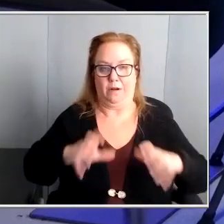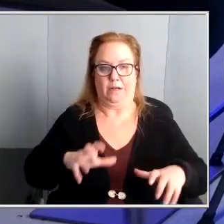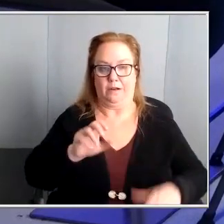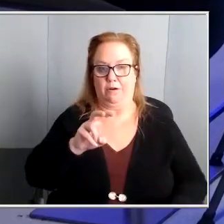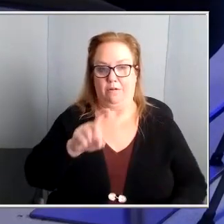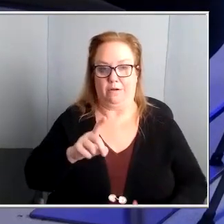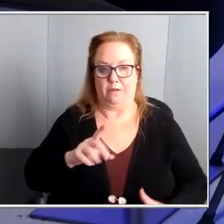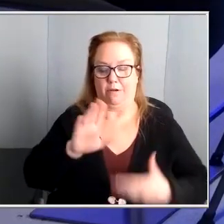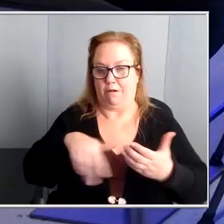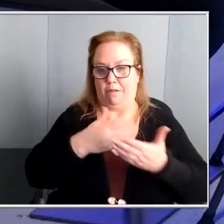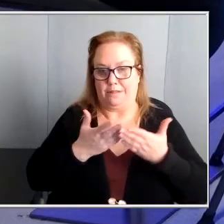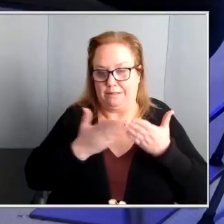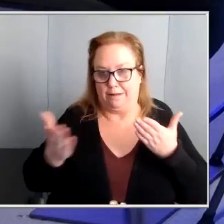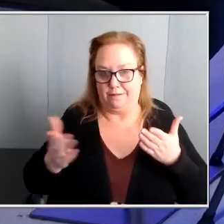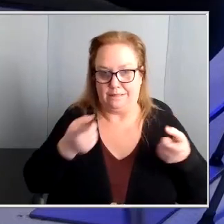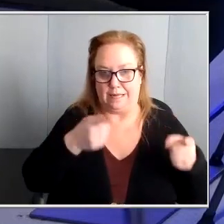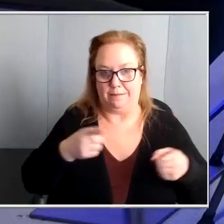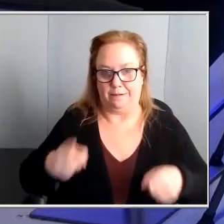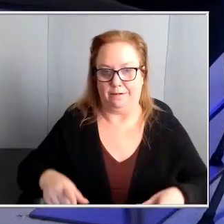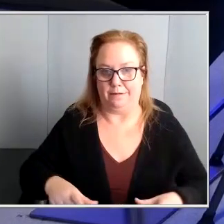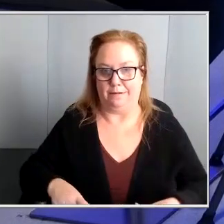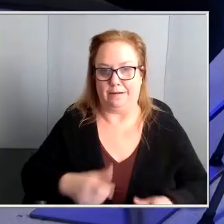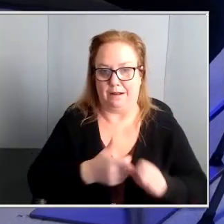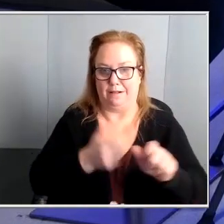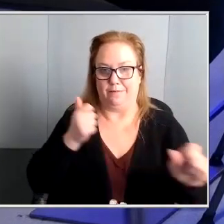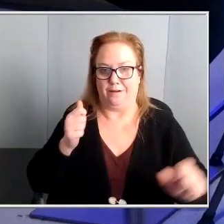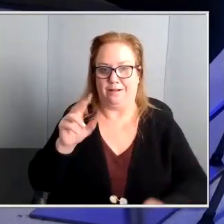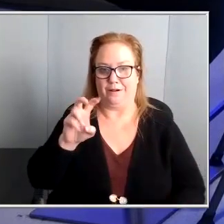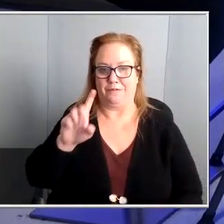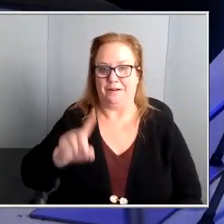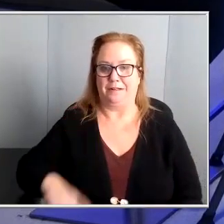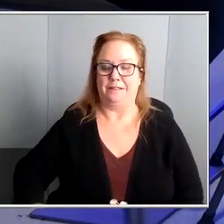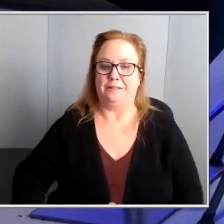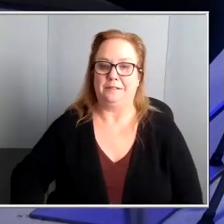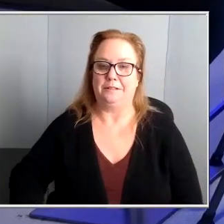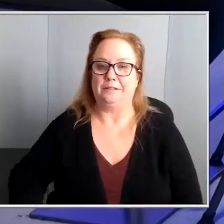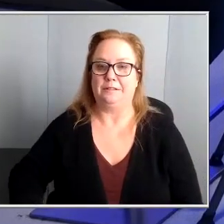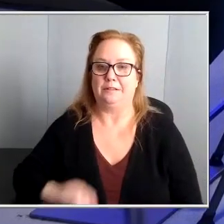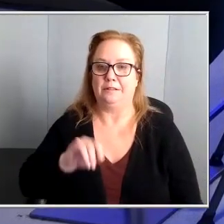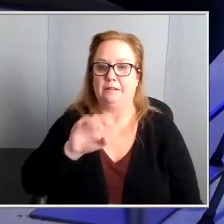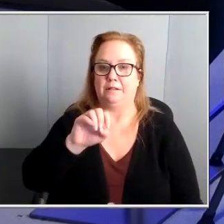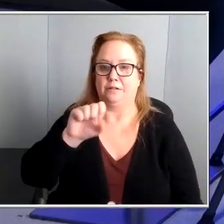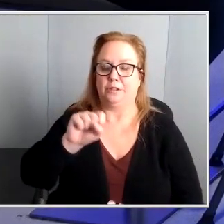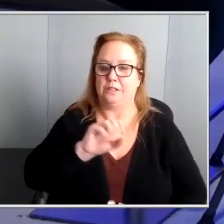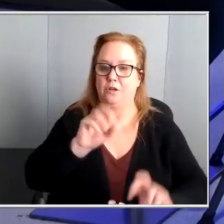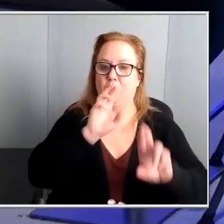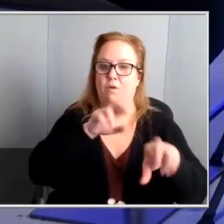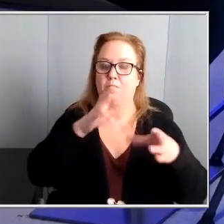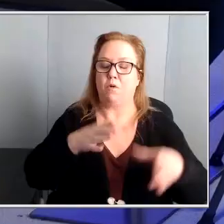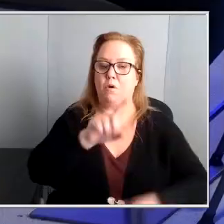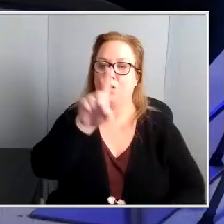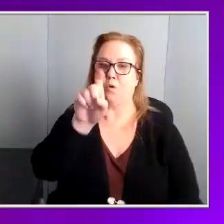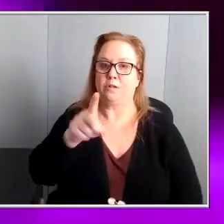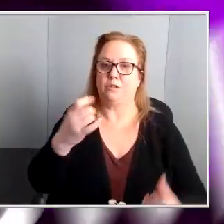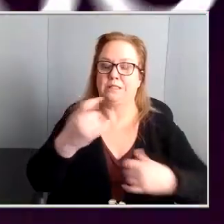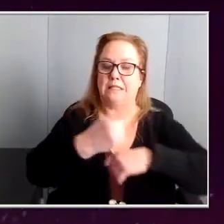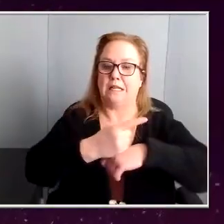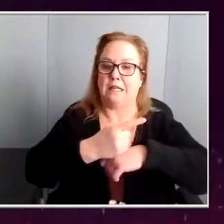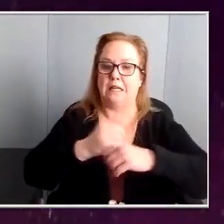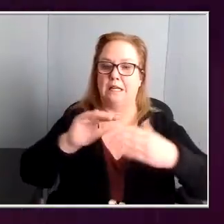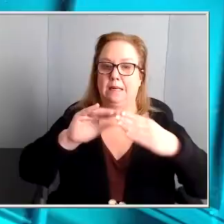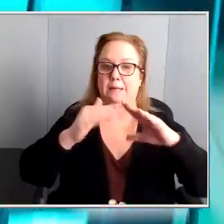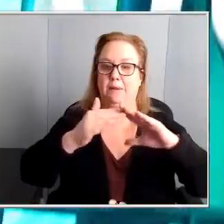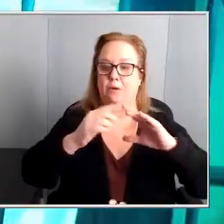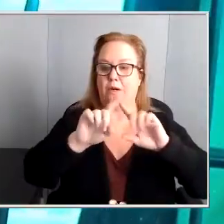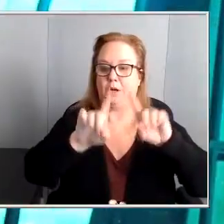it, just as a thought. So. No, I think I'll stay away from. All right, Jess, I don't think there's any reporter questions out there, but community